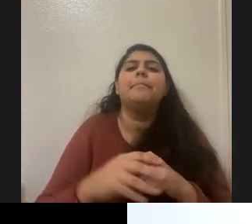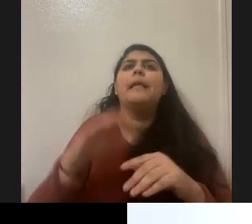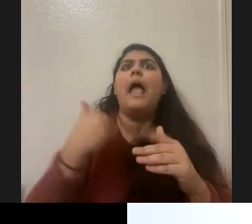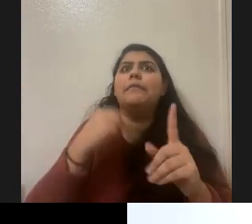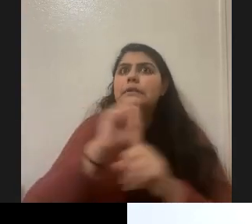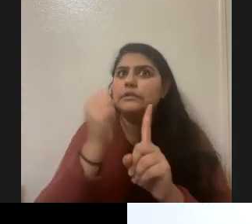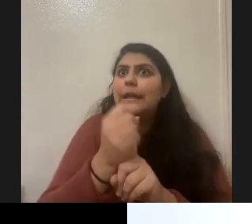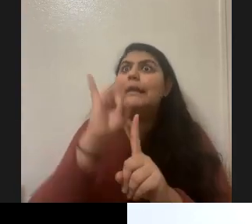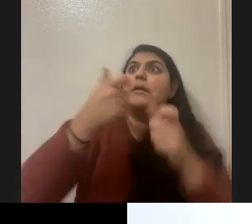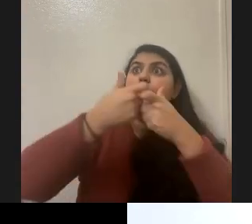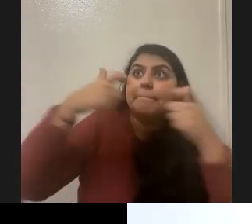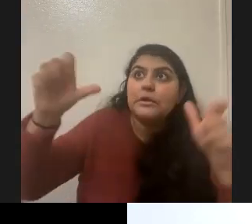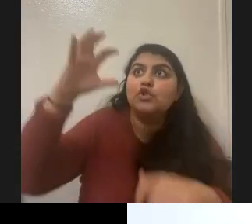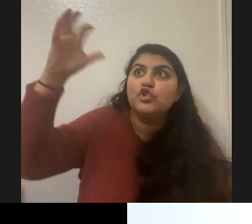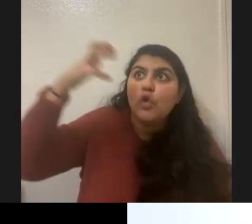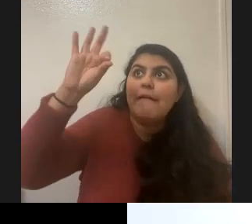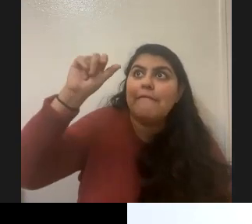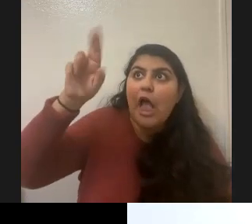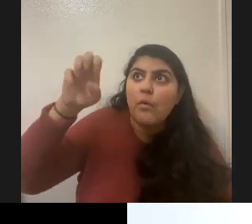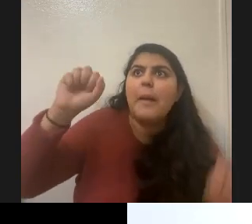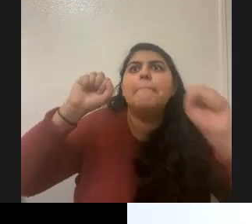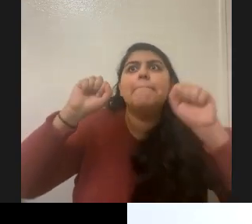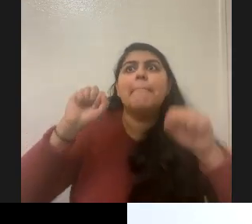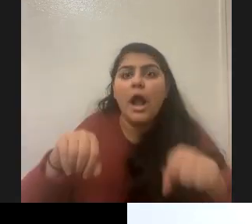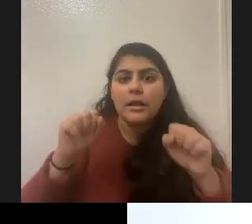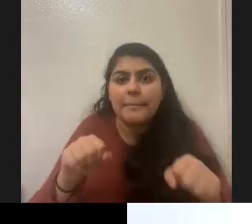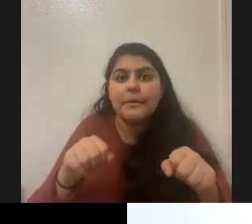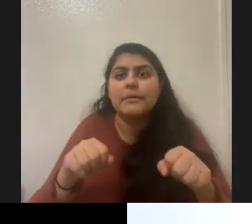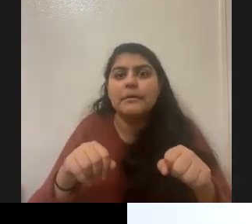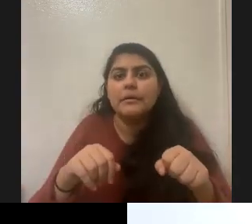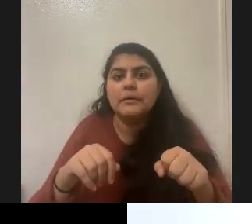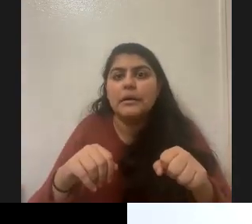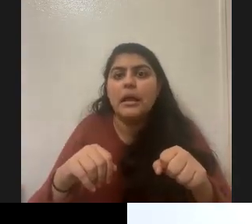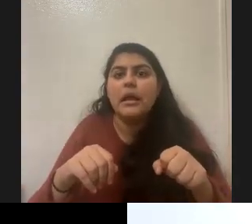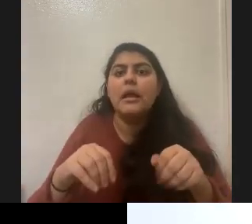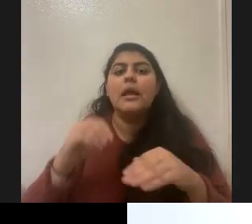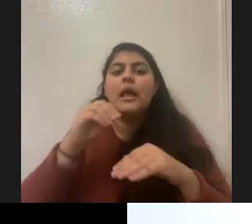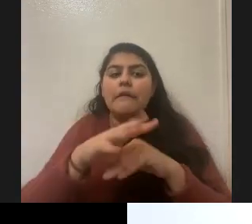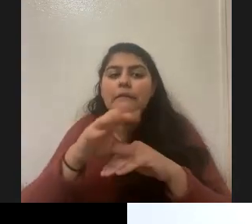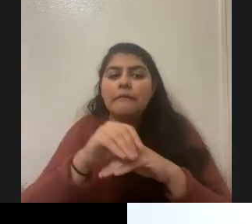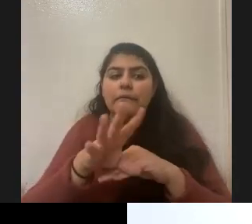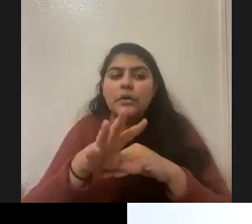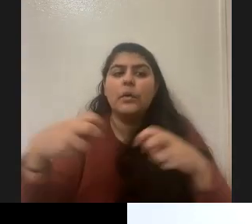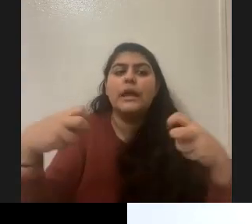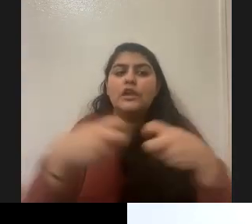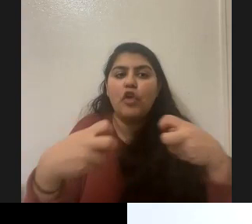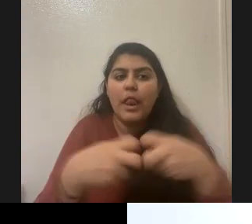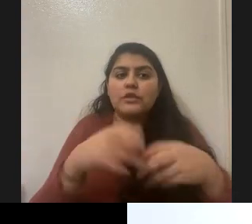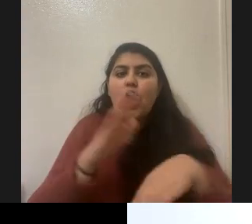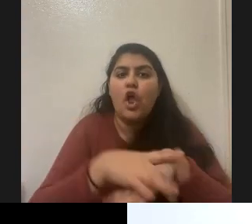solar flare on the sun, it has a possibility of affecting the electronics on Earth and like our satellites